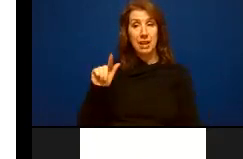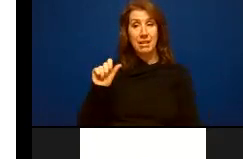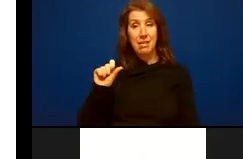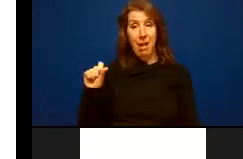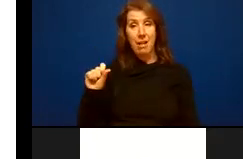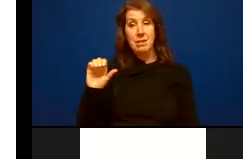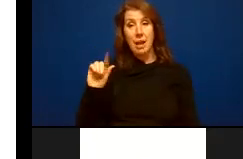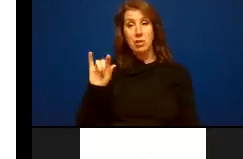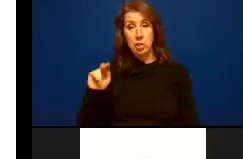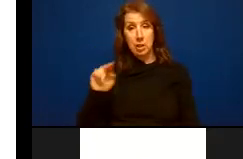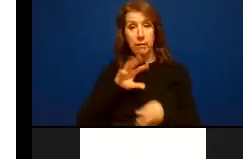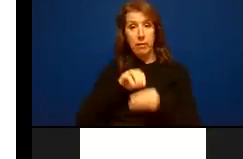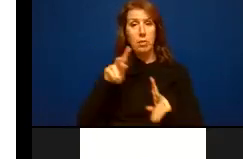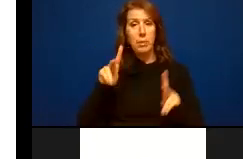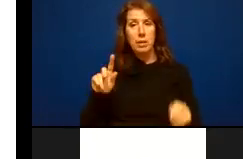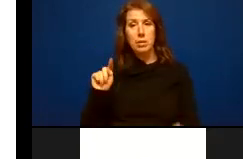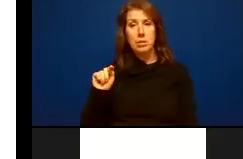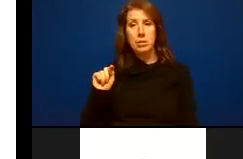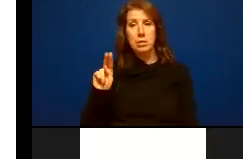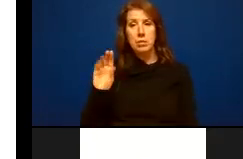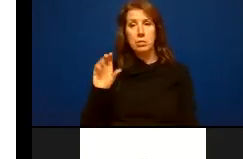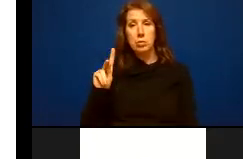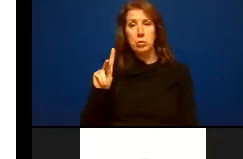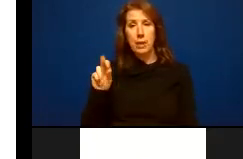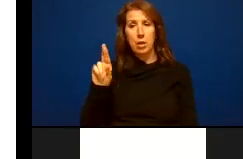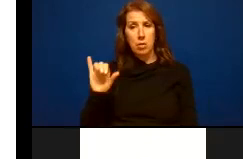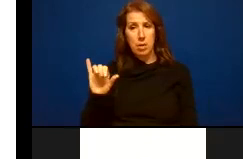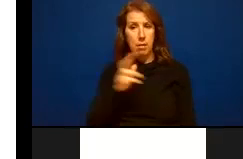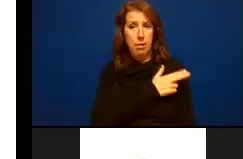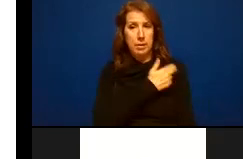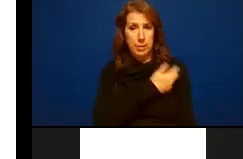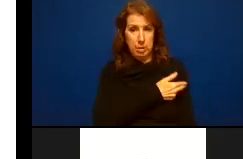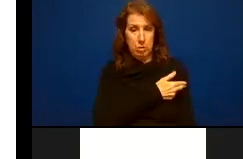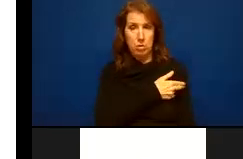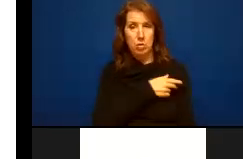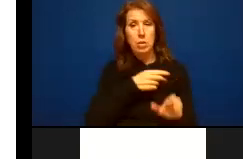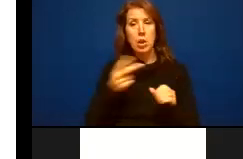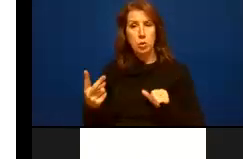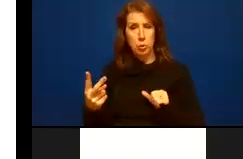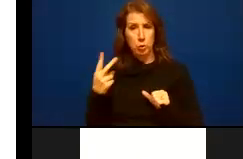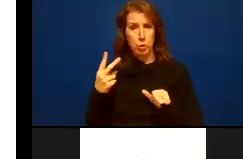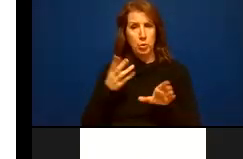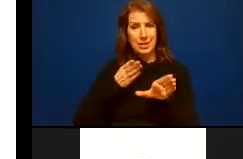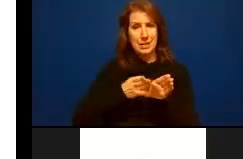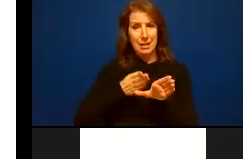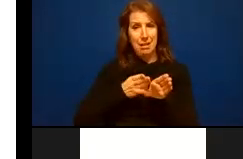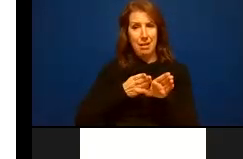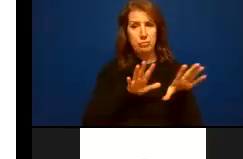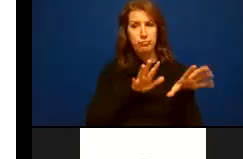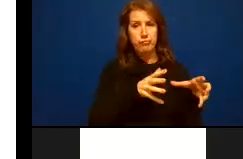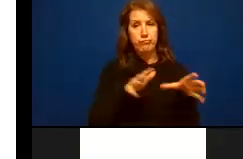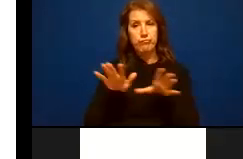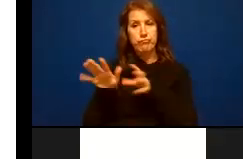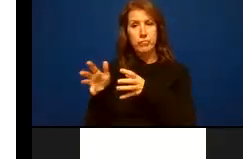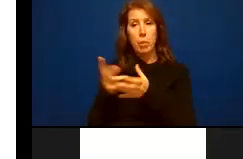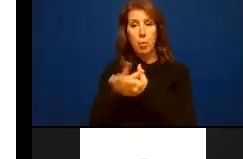Tewksbury Hospital. There were 2 psychiatric units in this state-run hospital in Massachusetts. There were